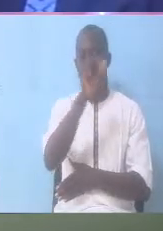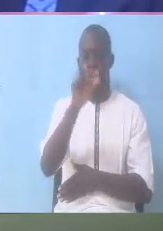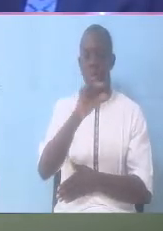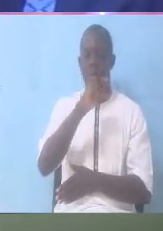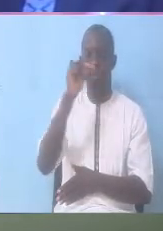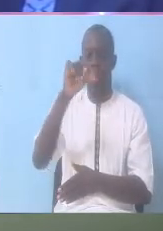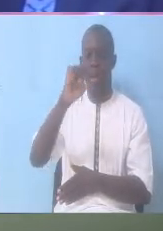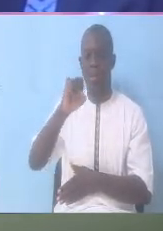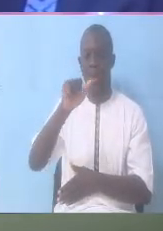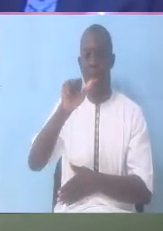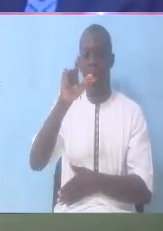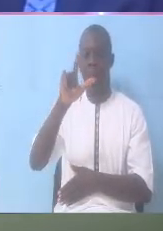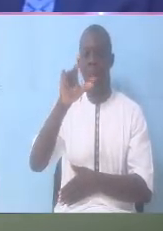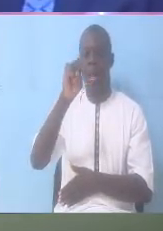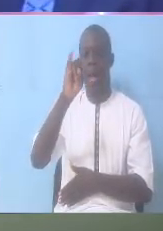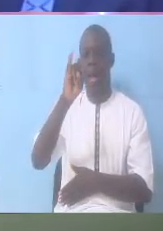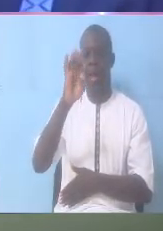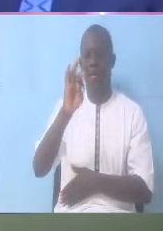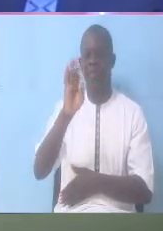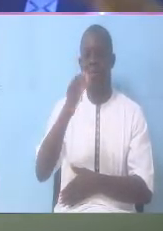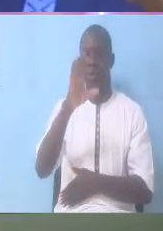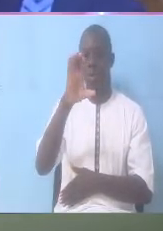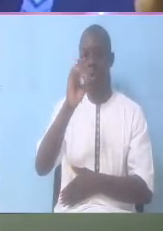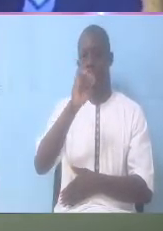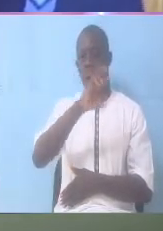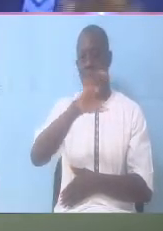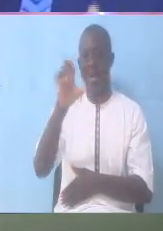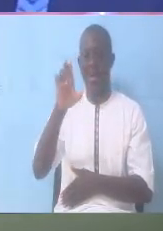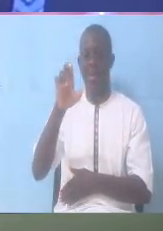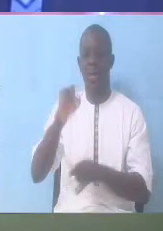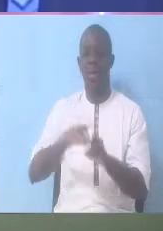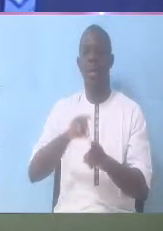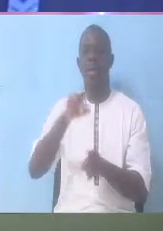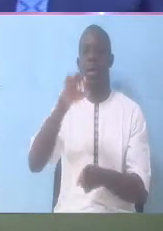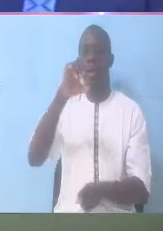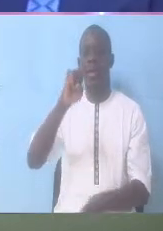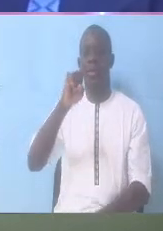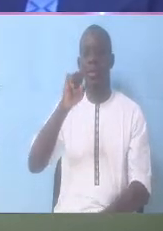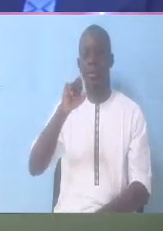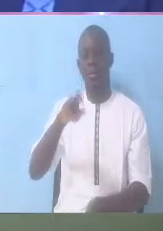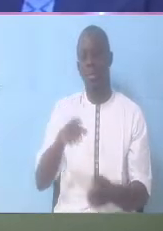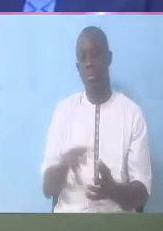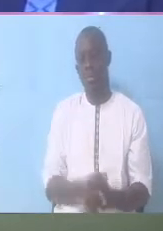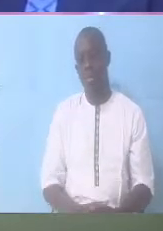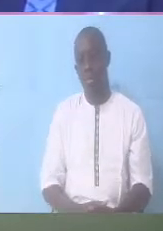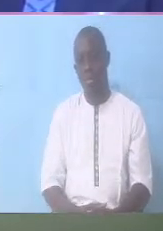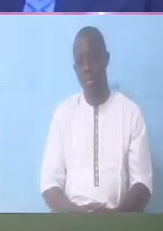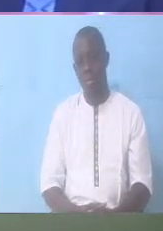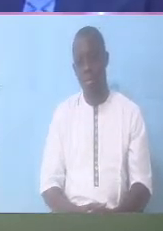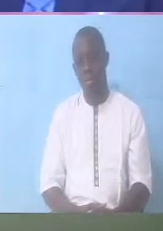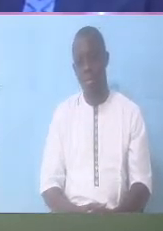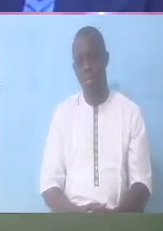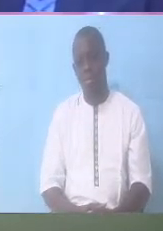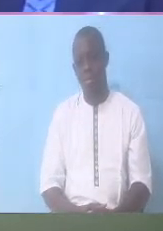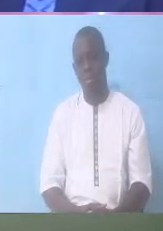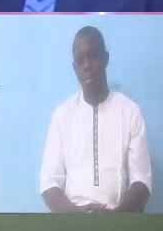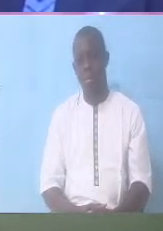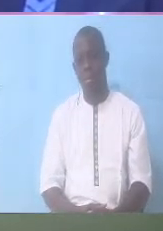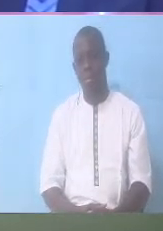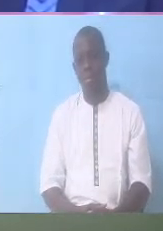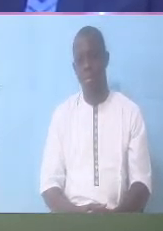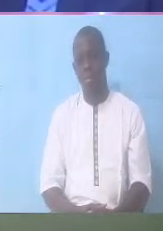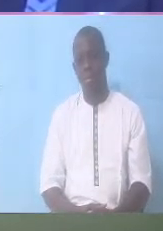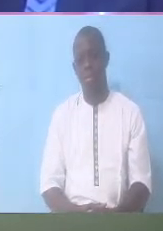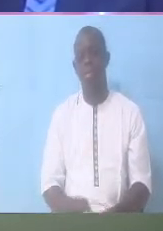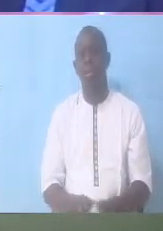kumo fota inata sane fango to fanam fojele. Salif Kaur or Manlafi Kaur. Salif Kaur and Manlafi Kaur. So they were saying it's